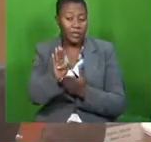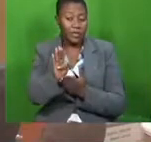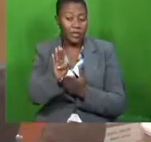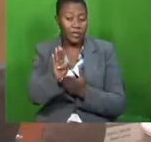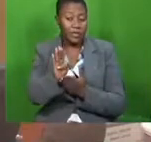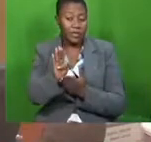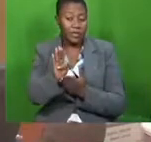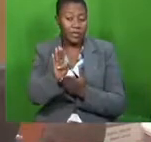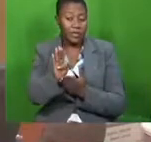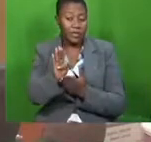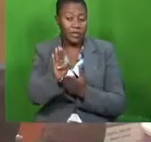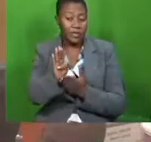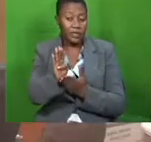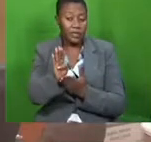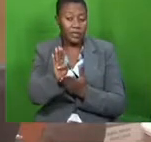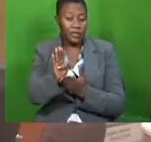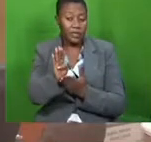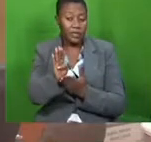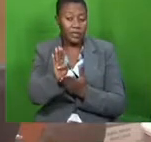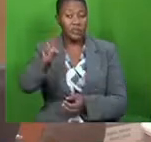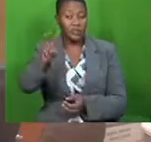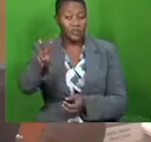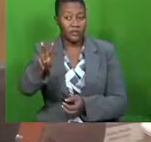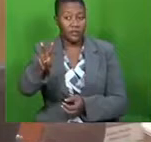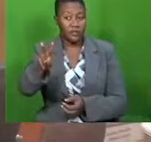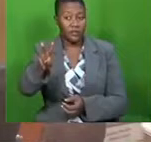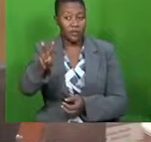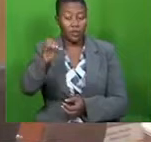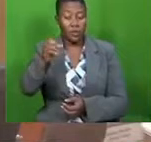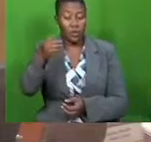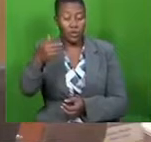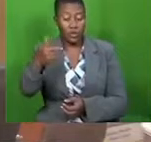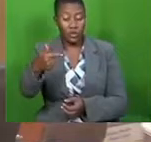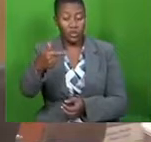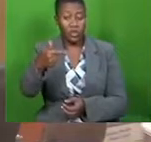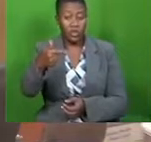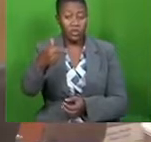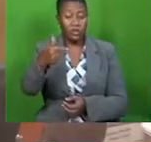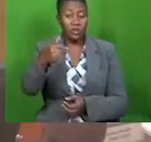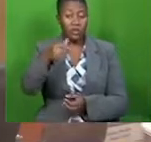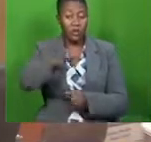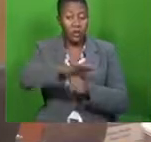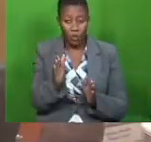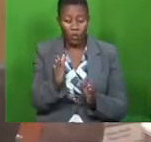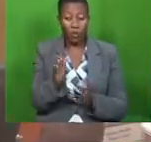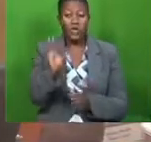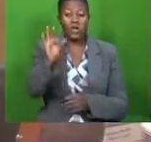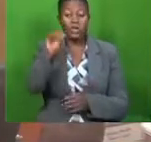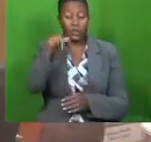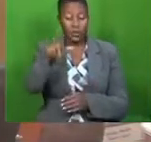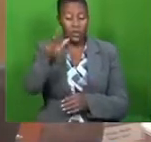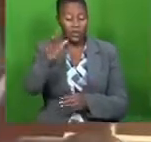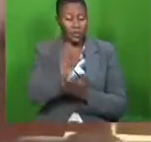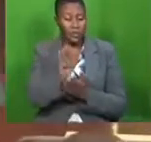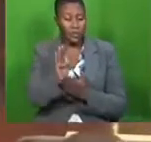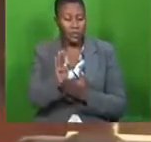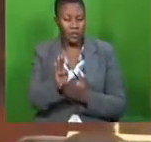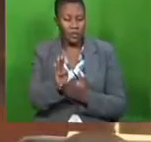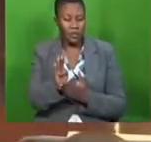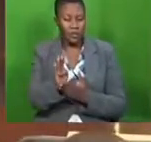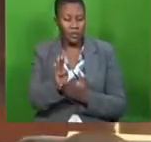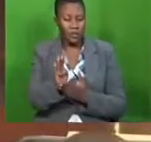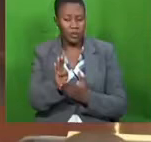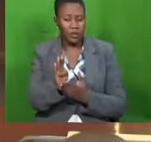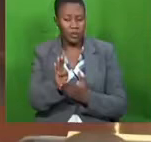casa and now say what a casa almost language gymnastics. Who say President Biden also